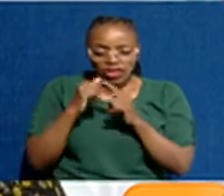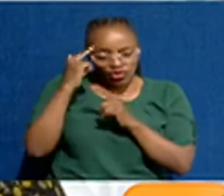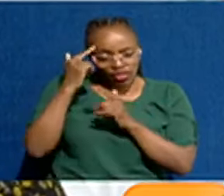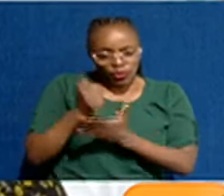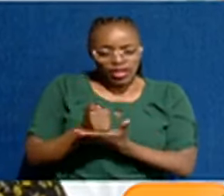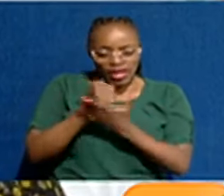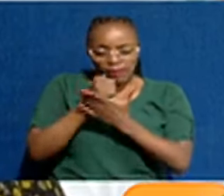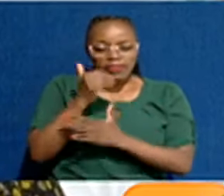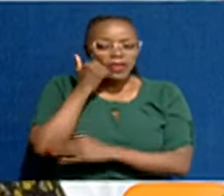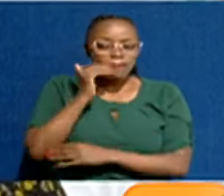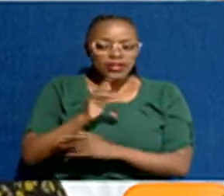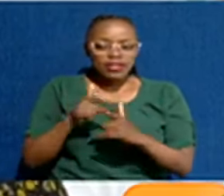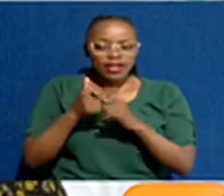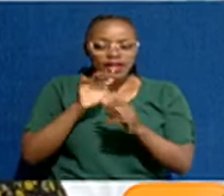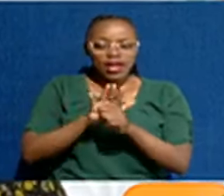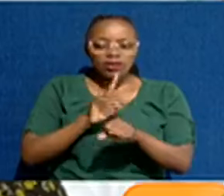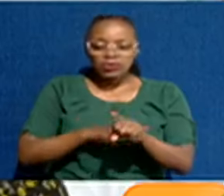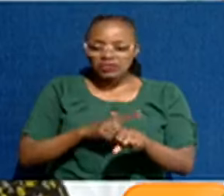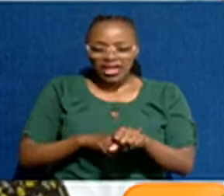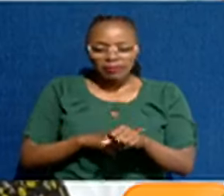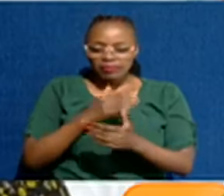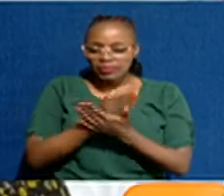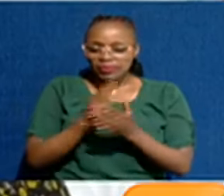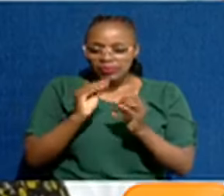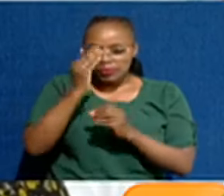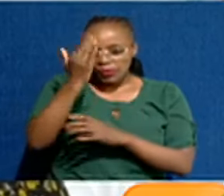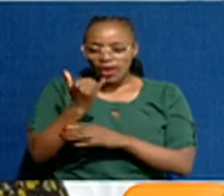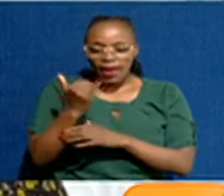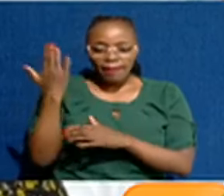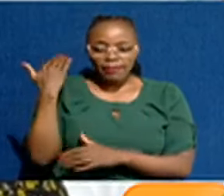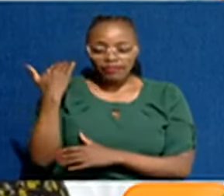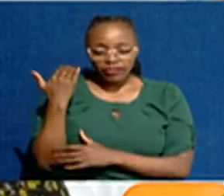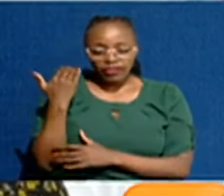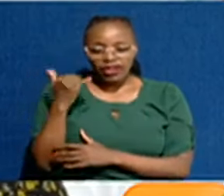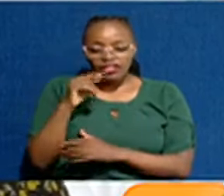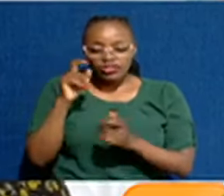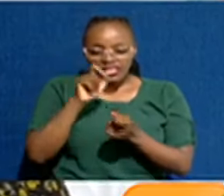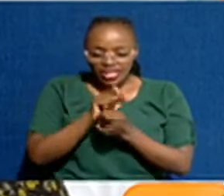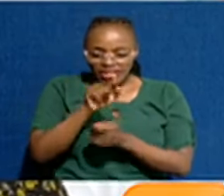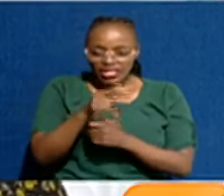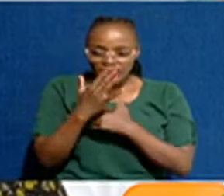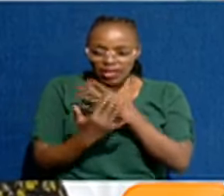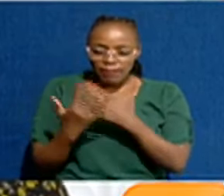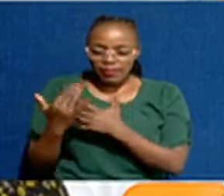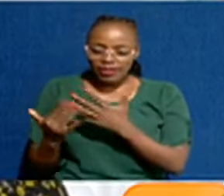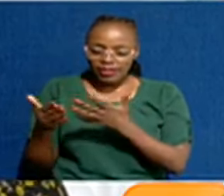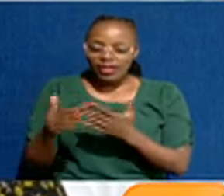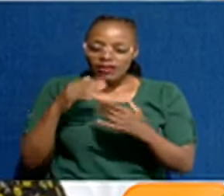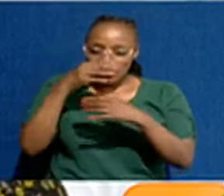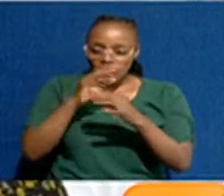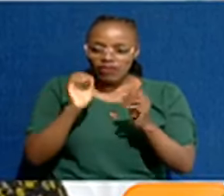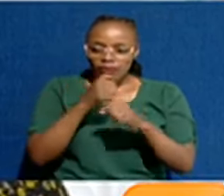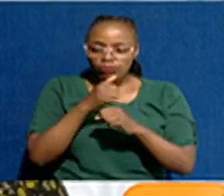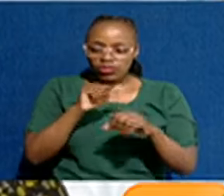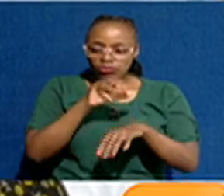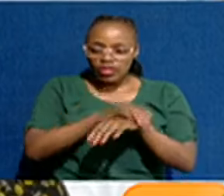ule mgonjwa, basi mara nyingi wasi yenyewe, kwa sababu kitambo uije ipimwe kwa mahabara iweze kufikia